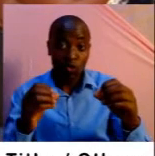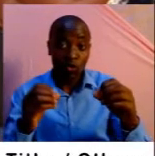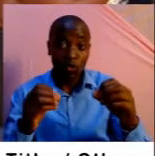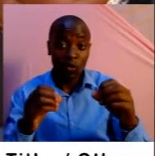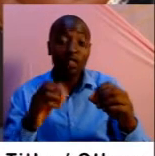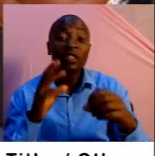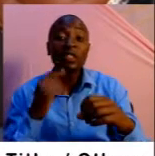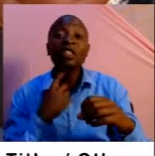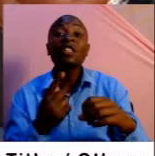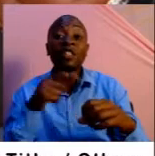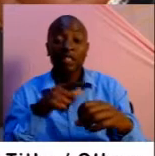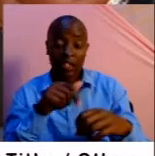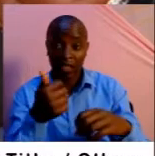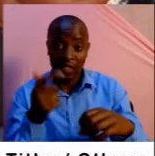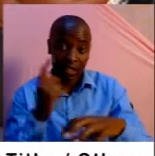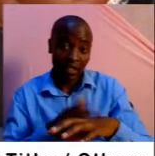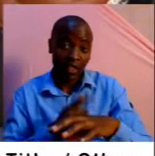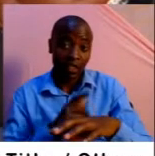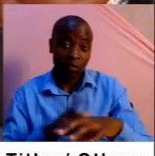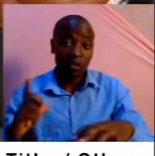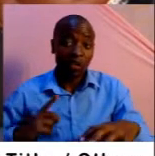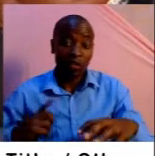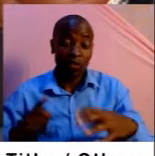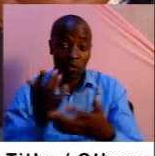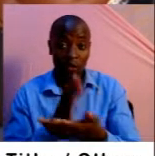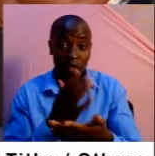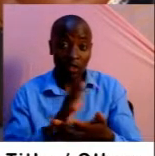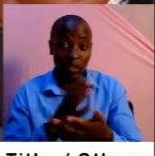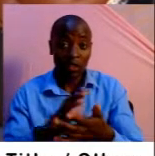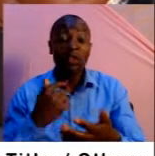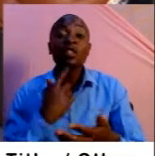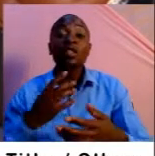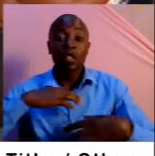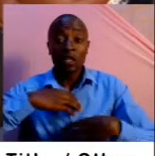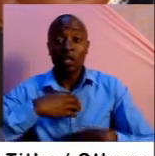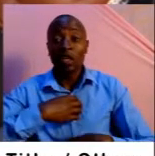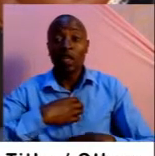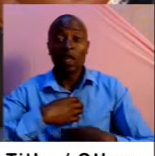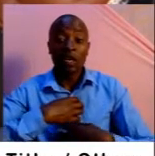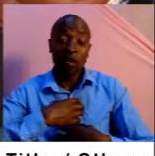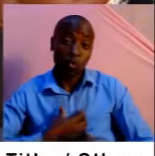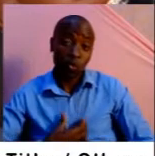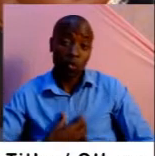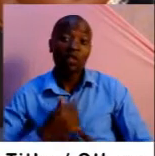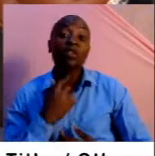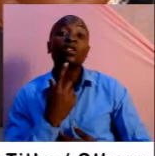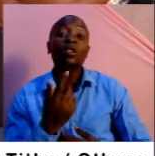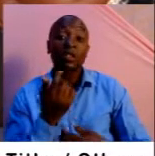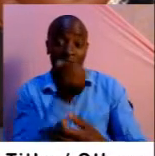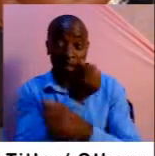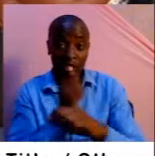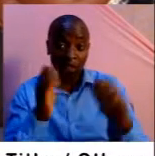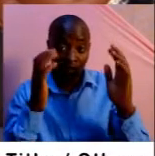other time, a lady who was sharing, and she told me, I wish I was told that salvation is not going to be just